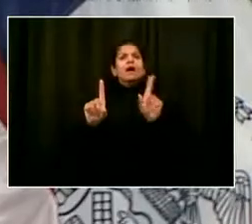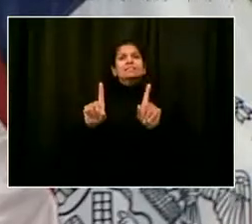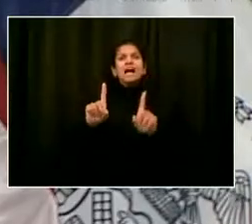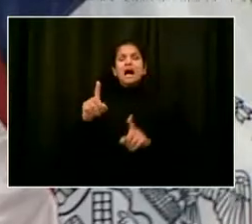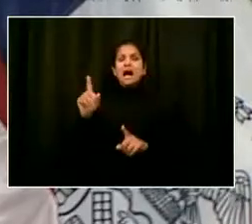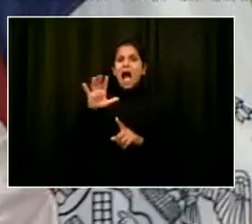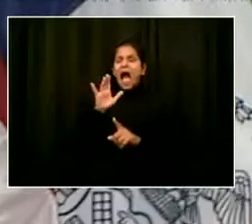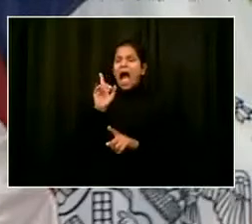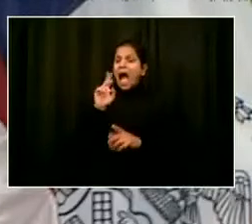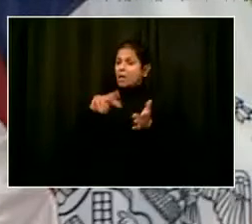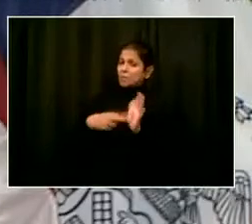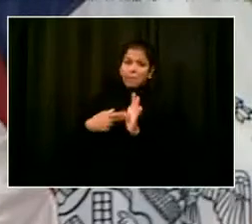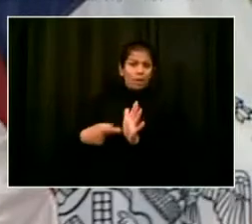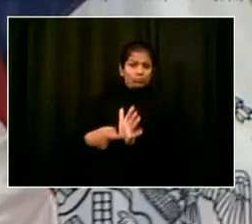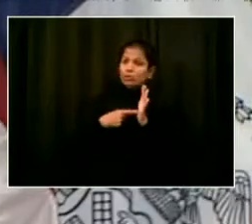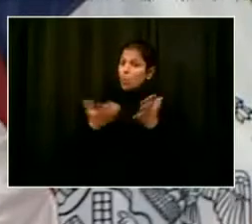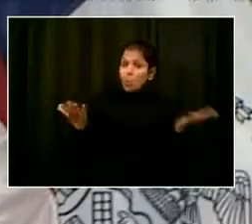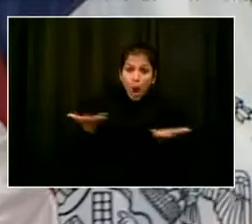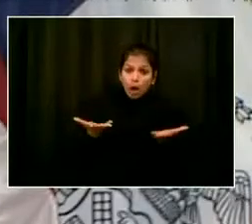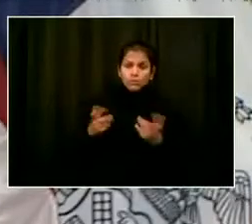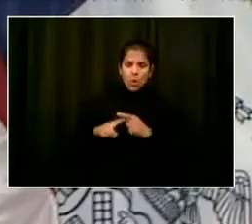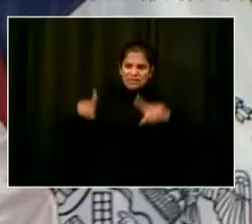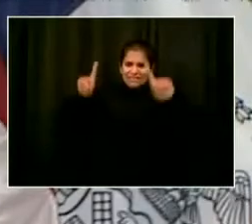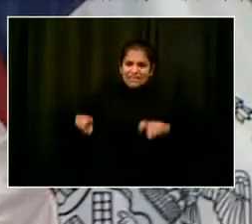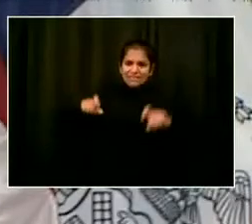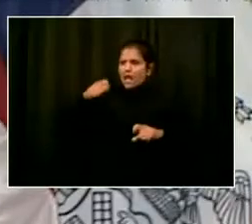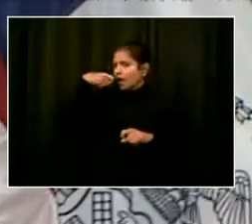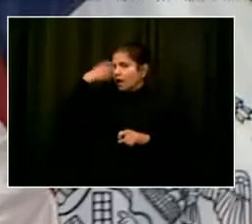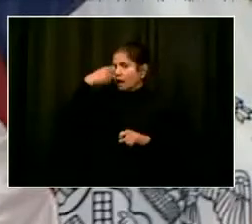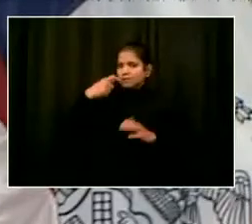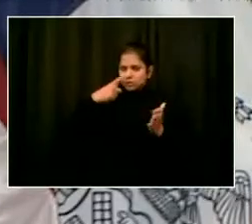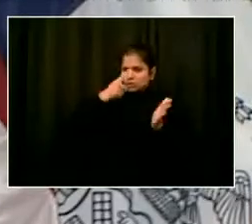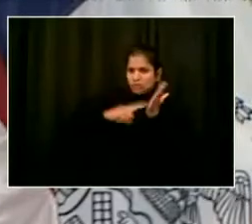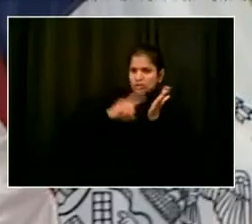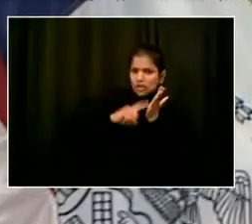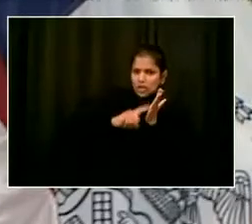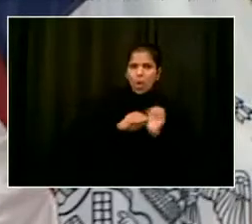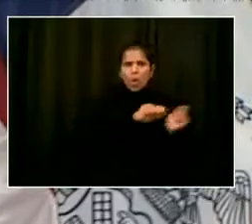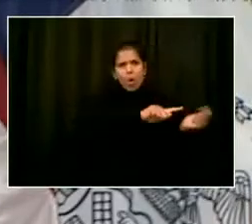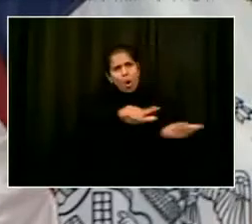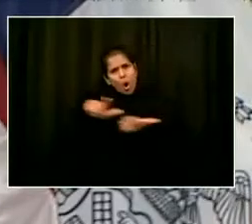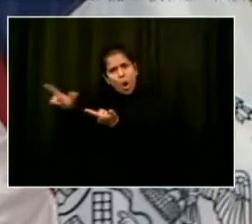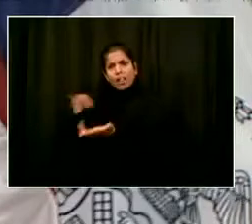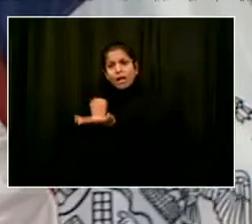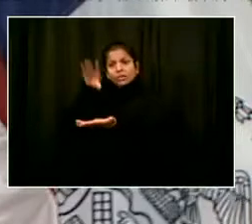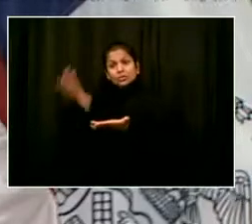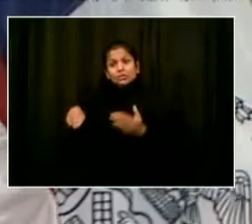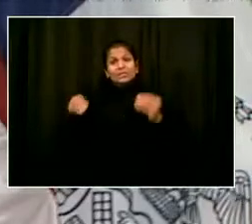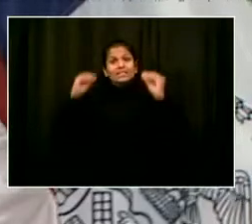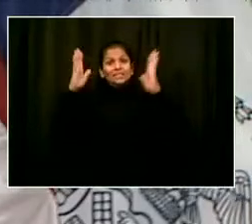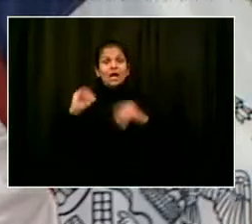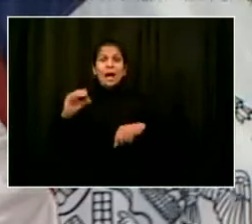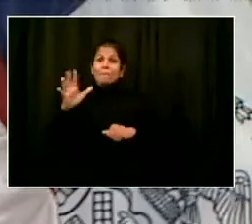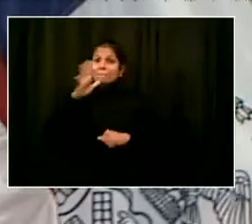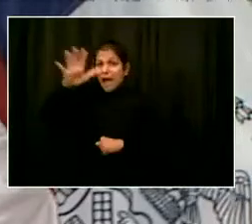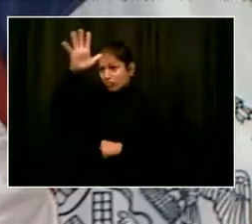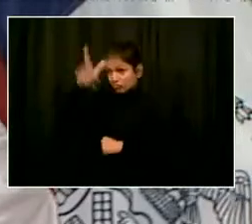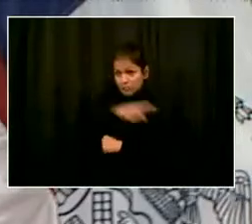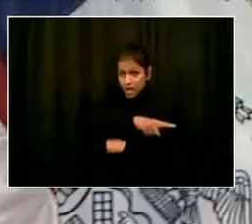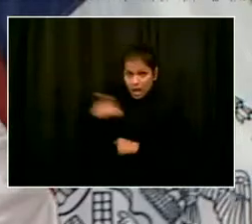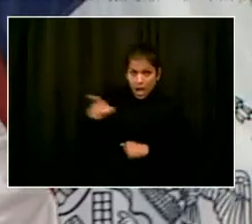want your child in school you really have to to help us out with those consent forms if we say we need your child tested in advance of school